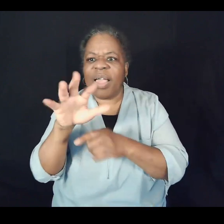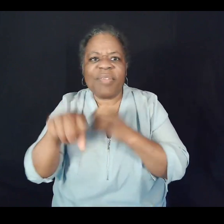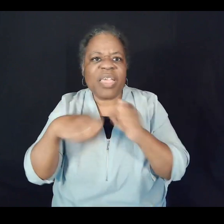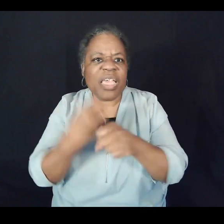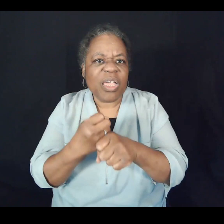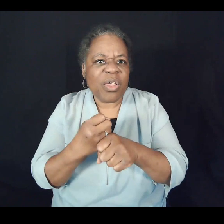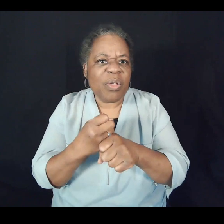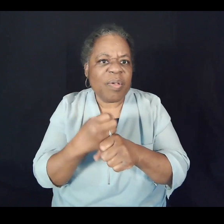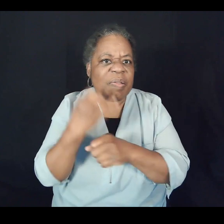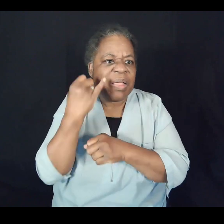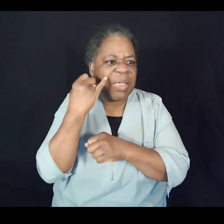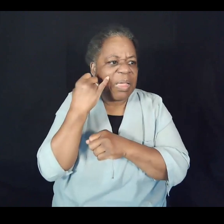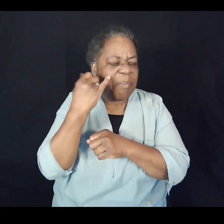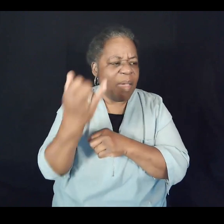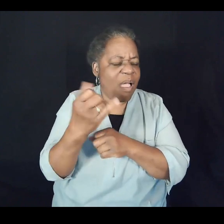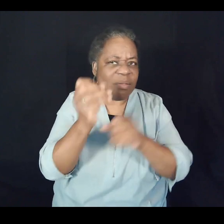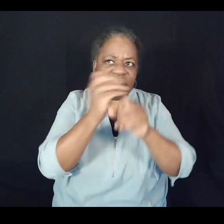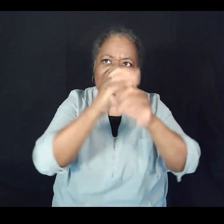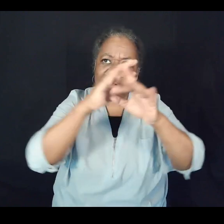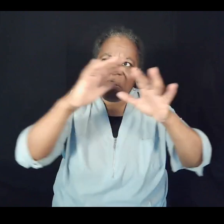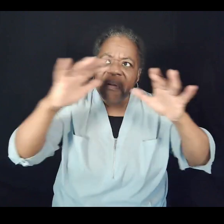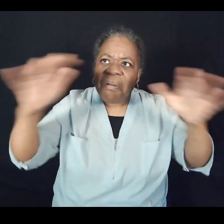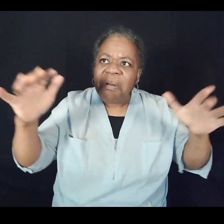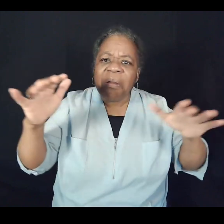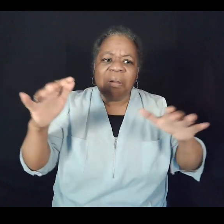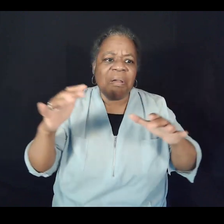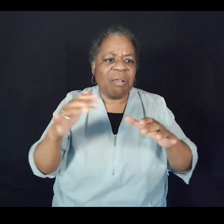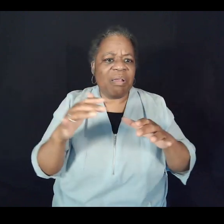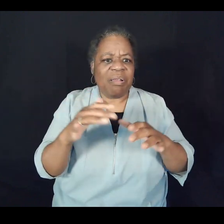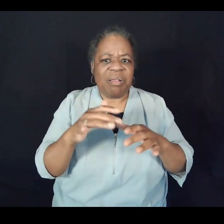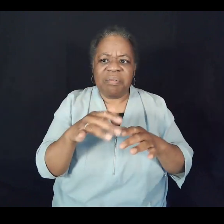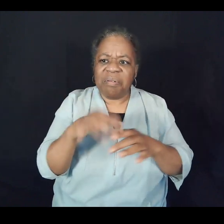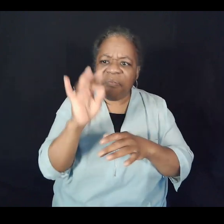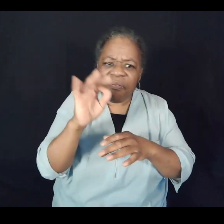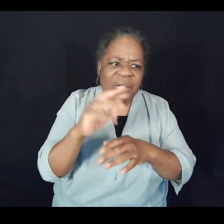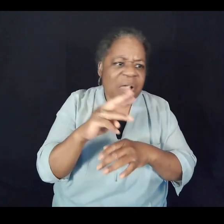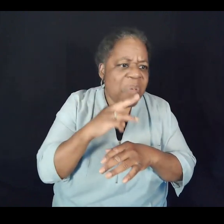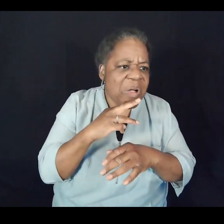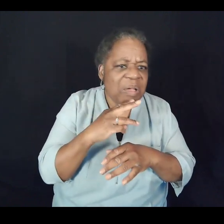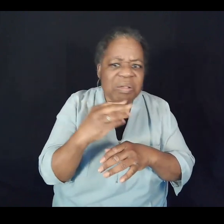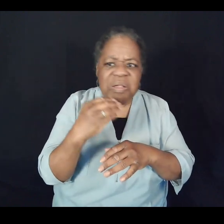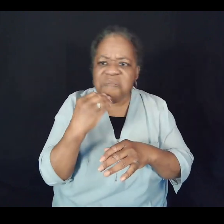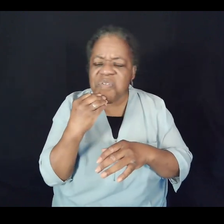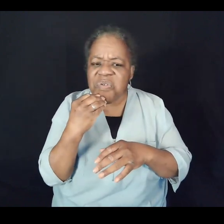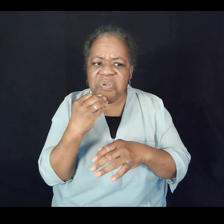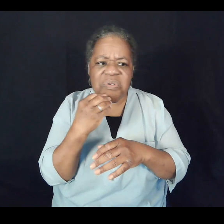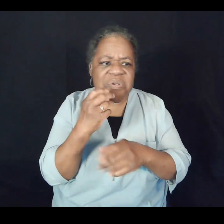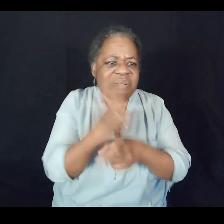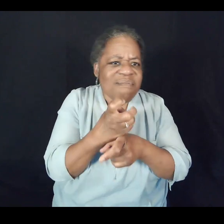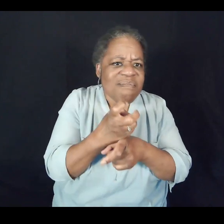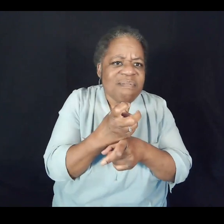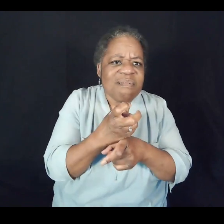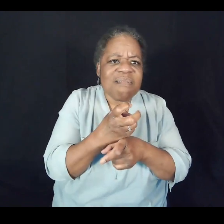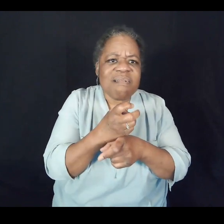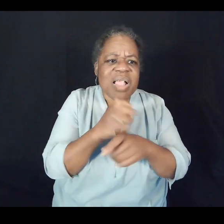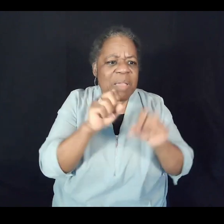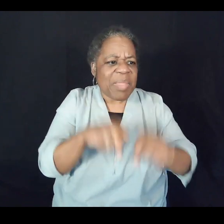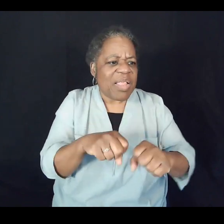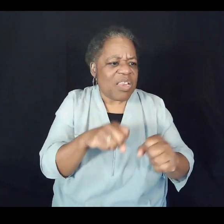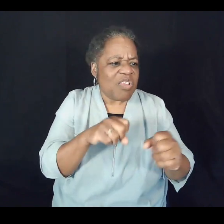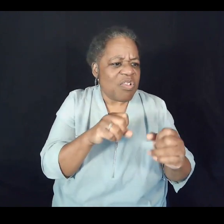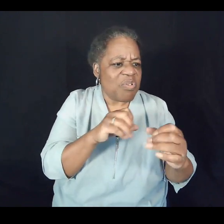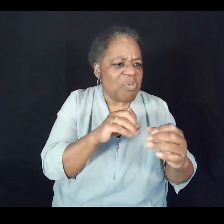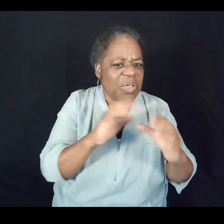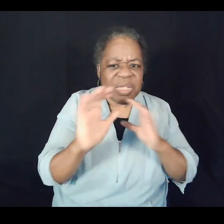inability for basic needs. Getting water and food would be dramatically disrupted. Our ability to communicate would be